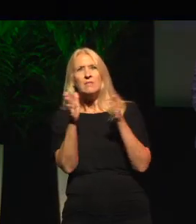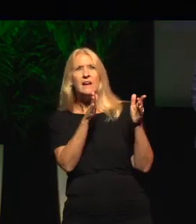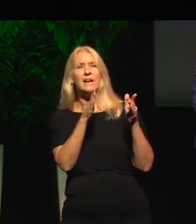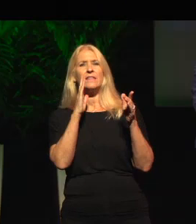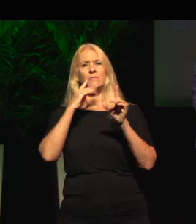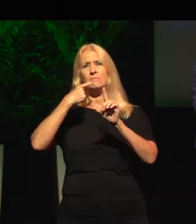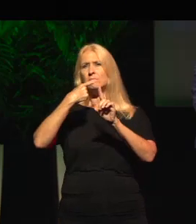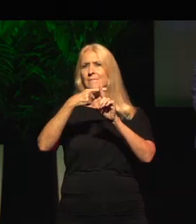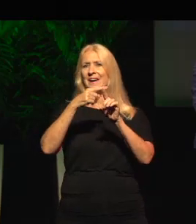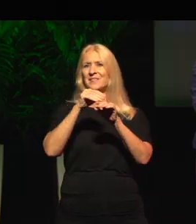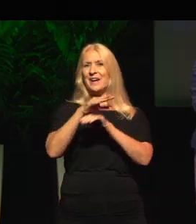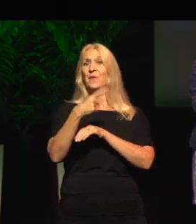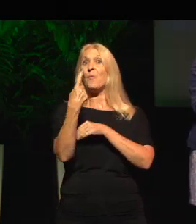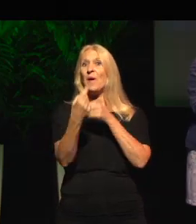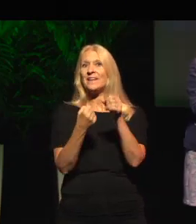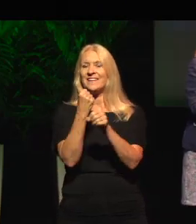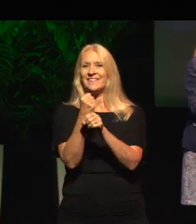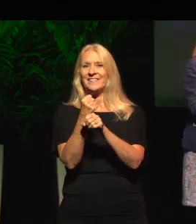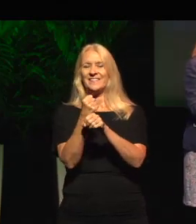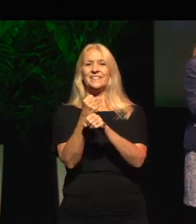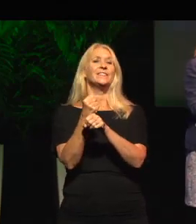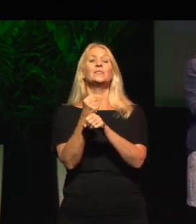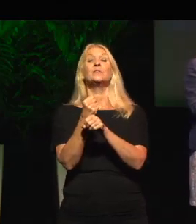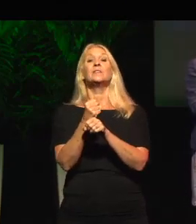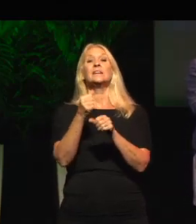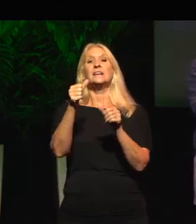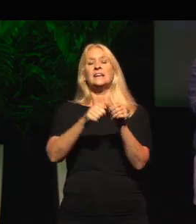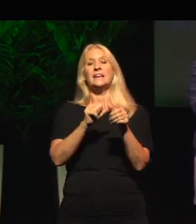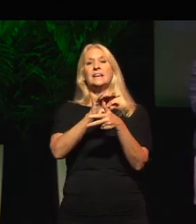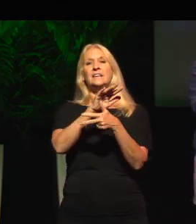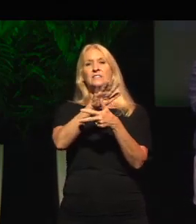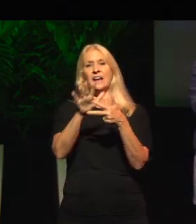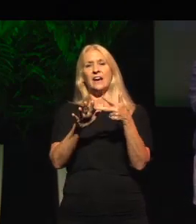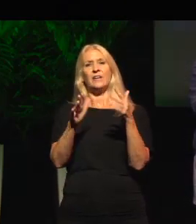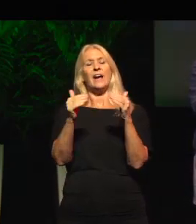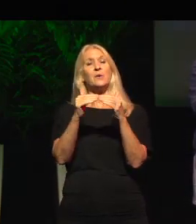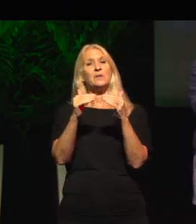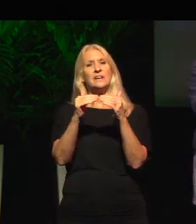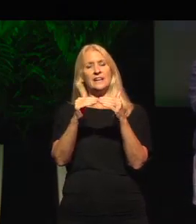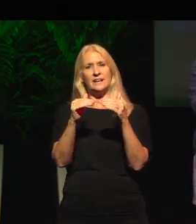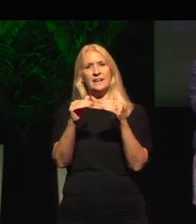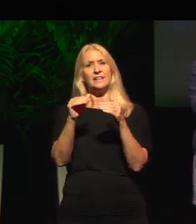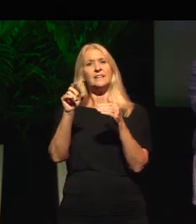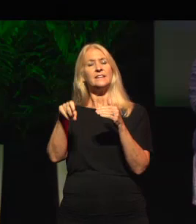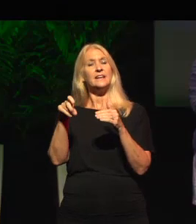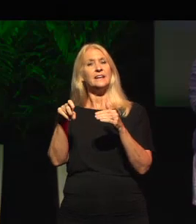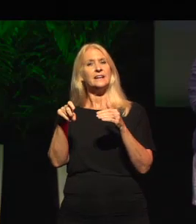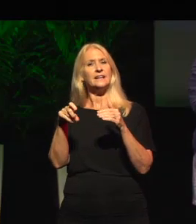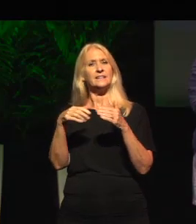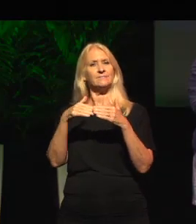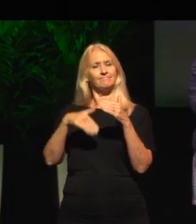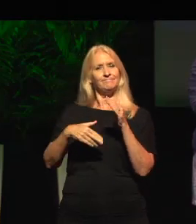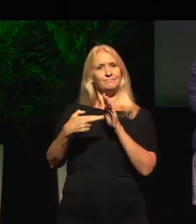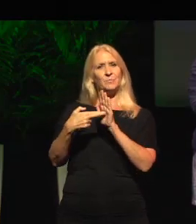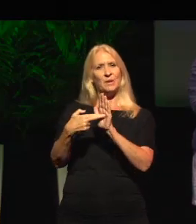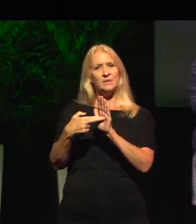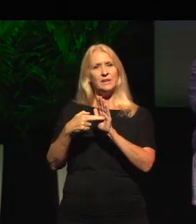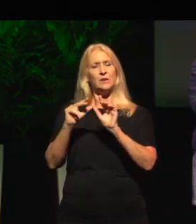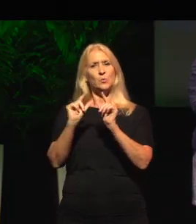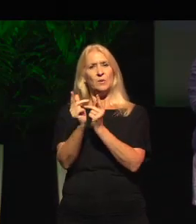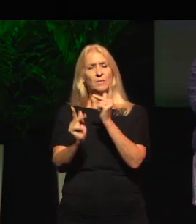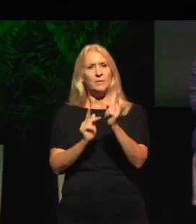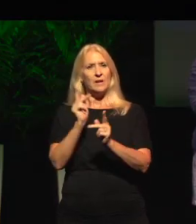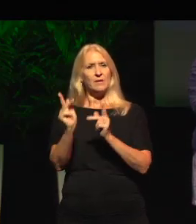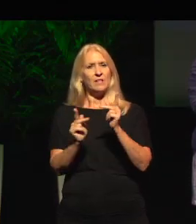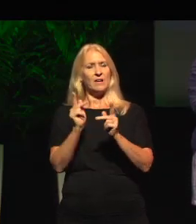in 1 year's time. In each area, equity and the needs of our underrepresented populations have